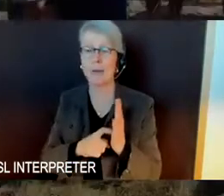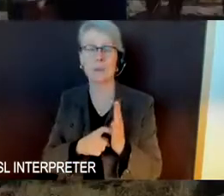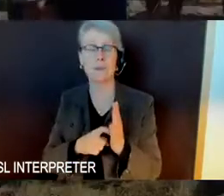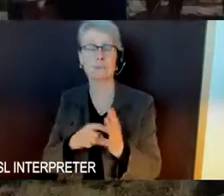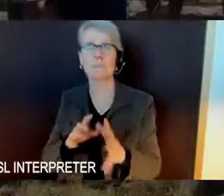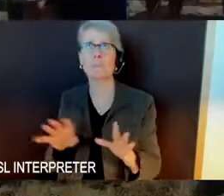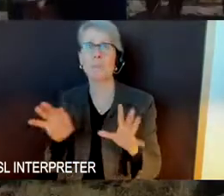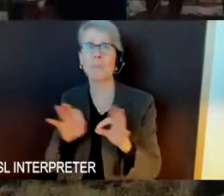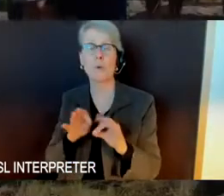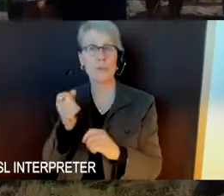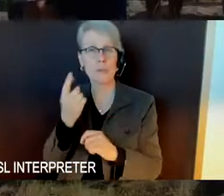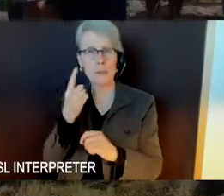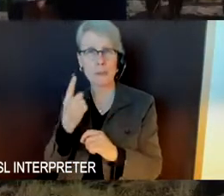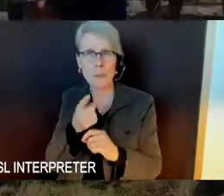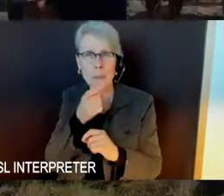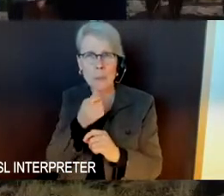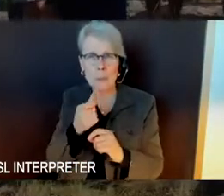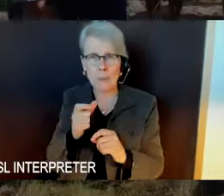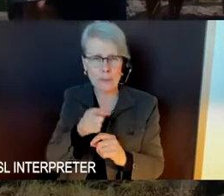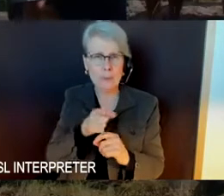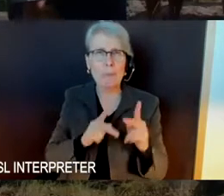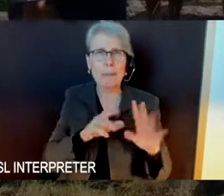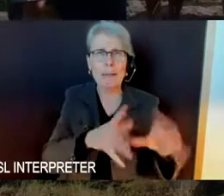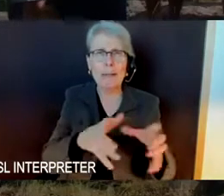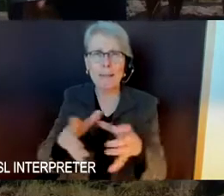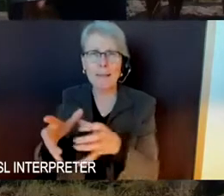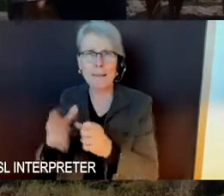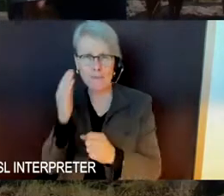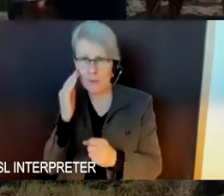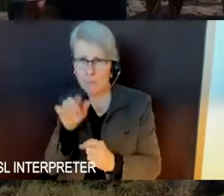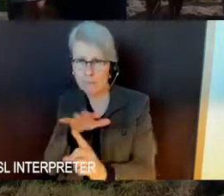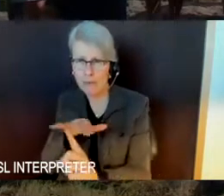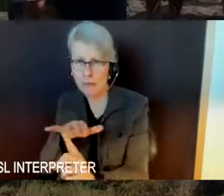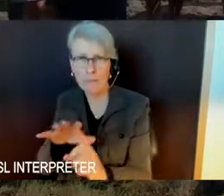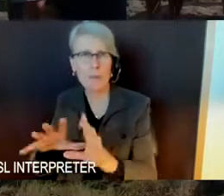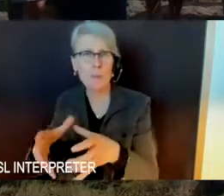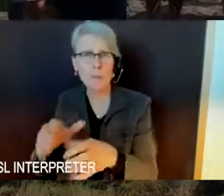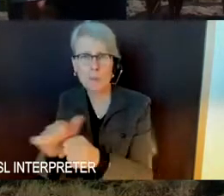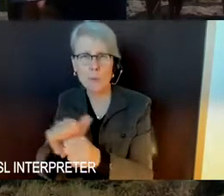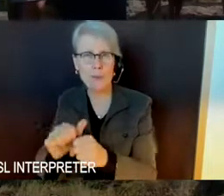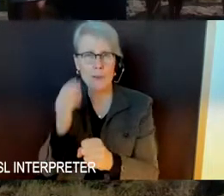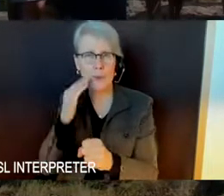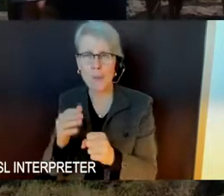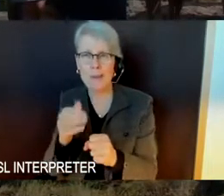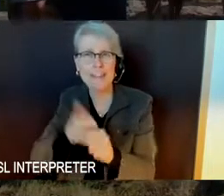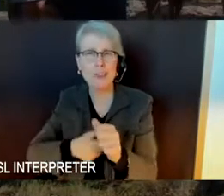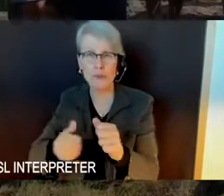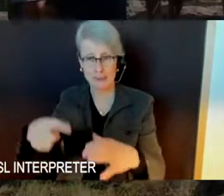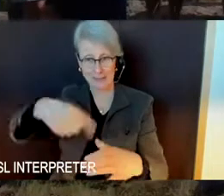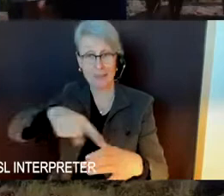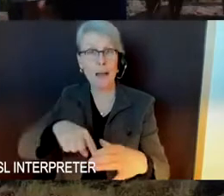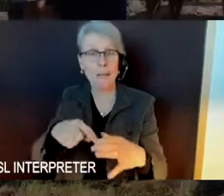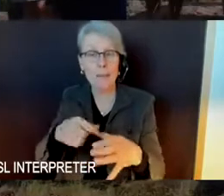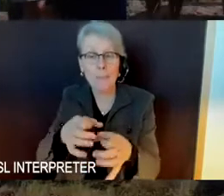media requires a deep understanding of audience segmentation, knowing your movement and your individual